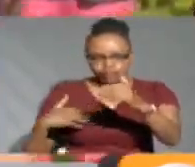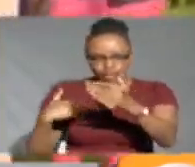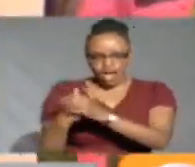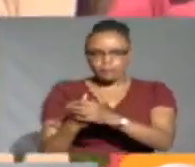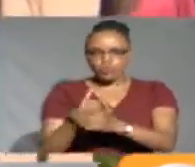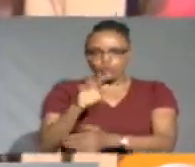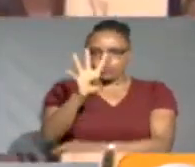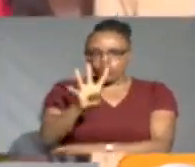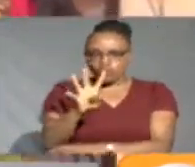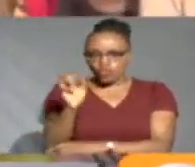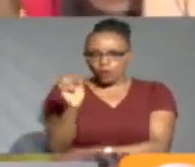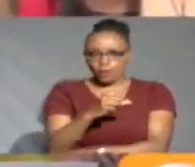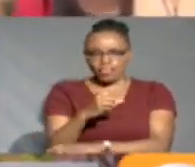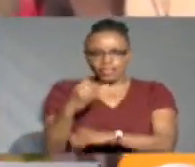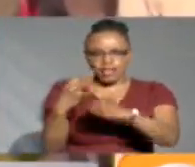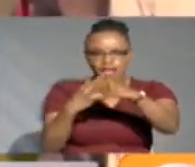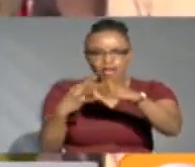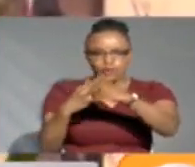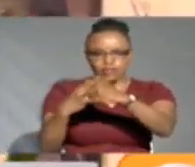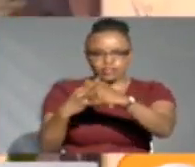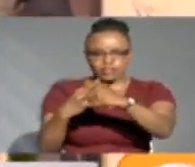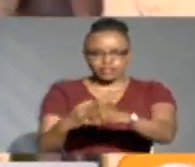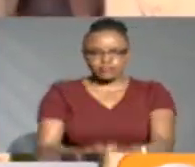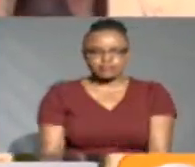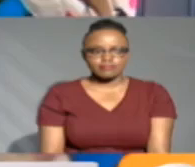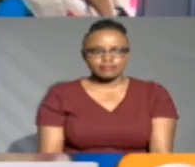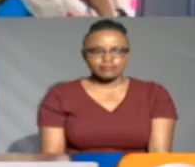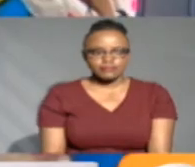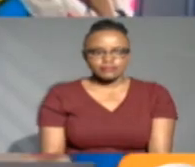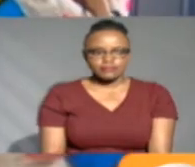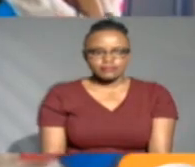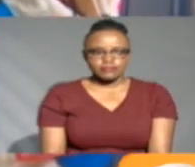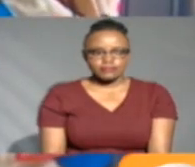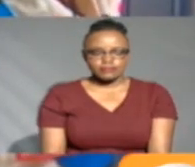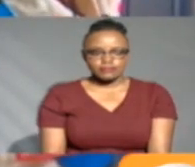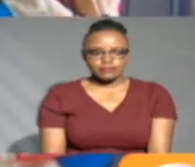through the 3rd of August.